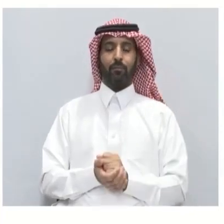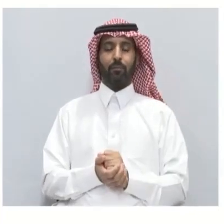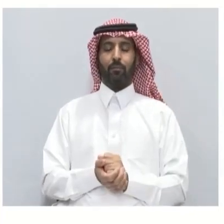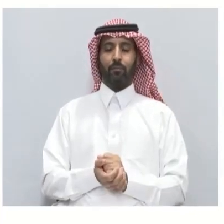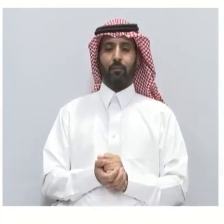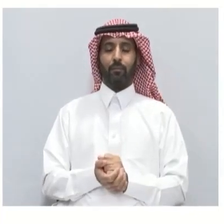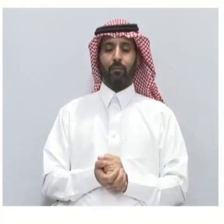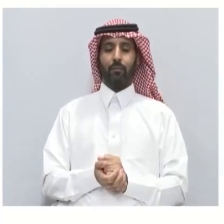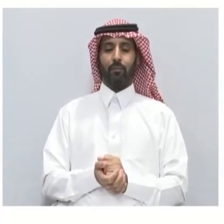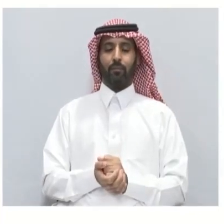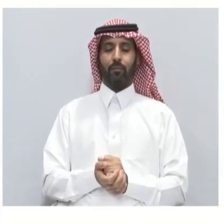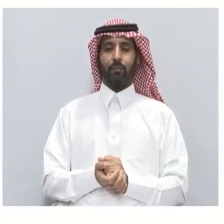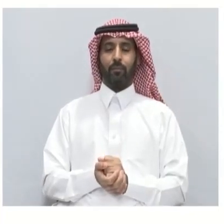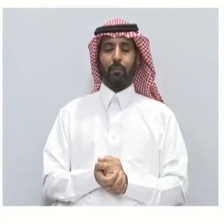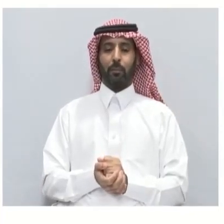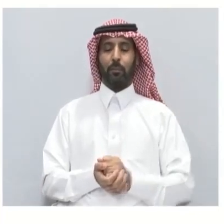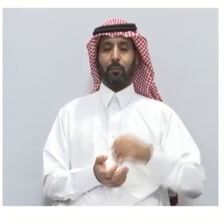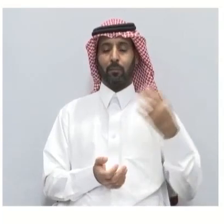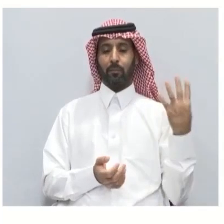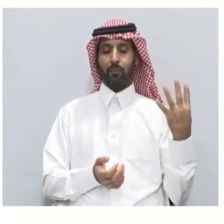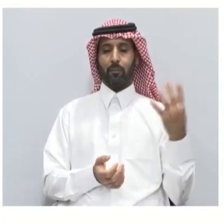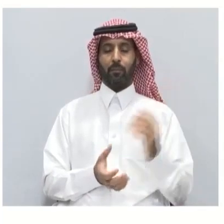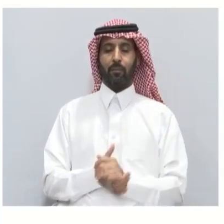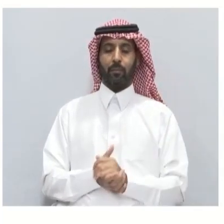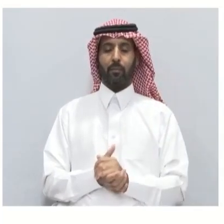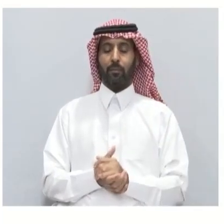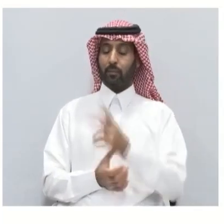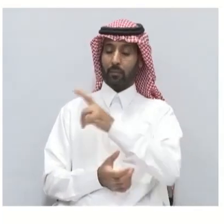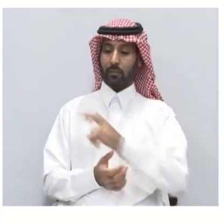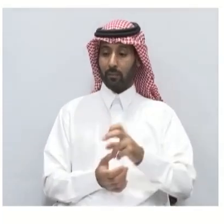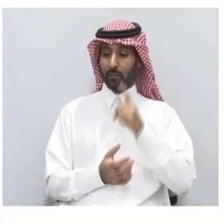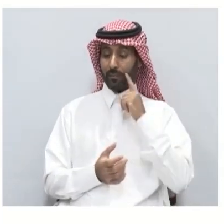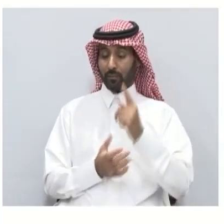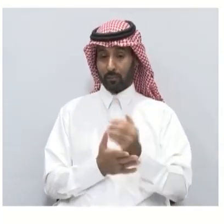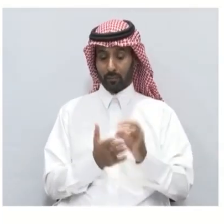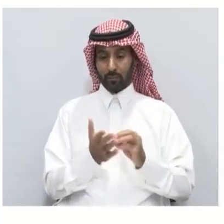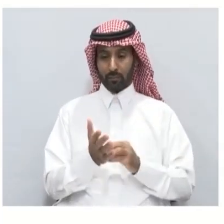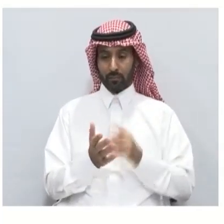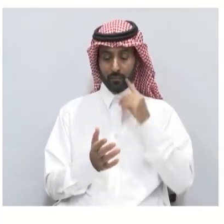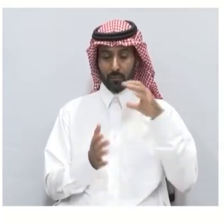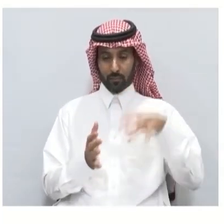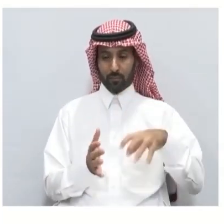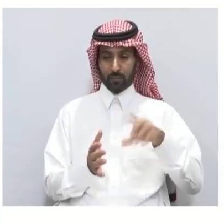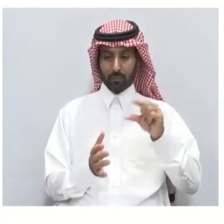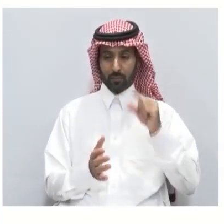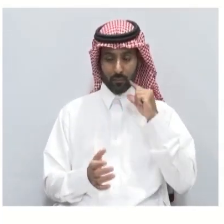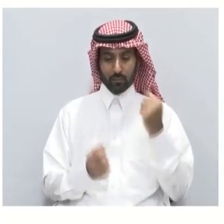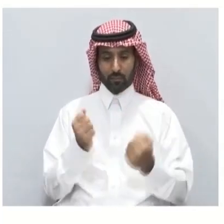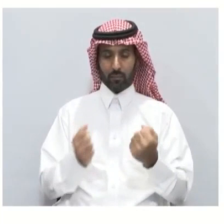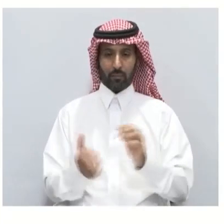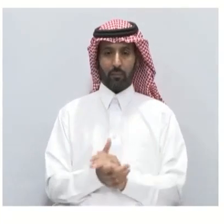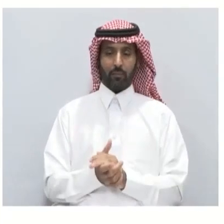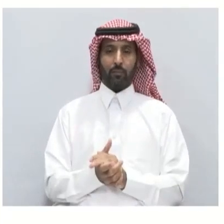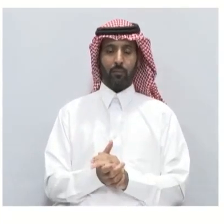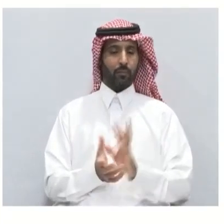van and they robbed the bank. Number four, criminals with big plan, small car, tells the story of robbers who